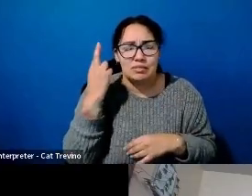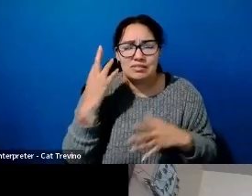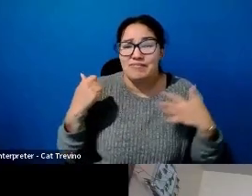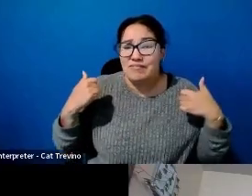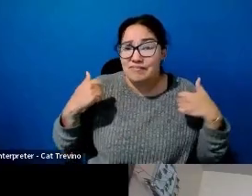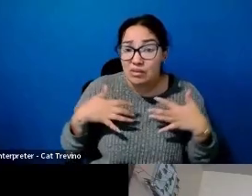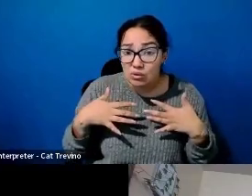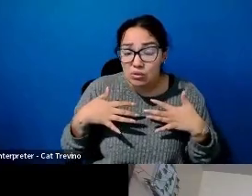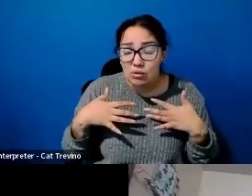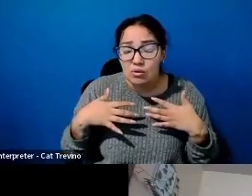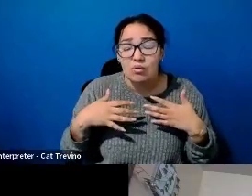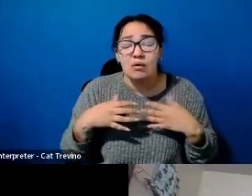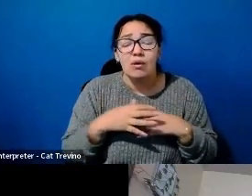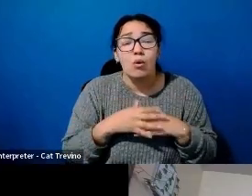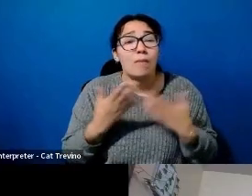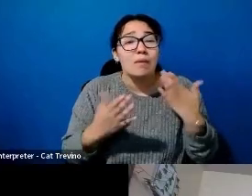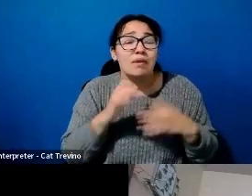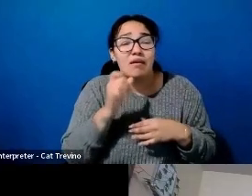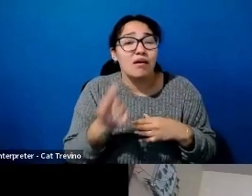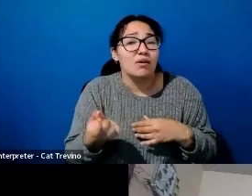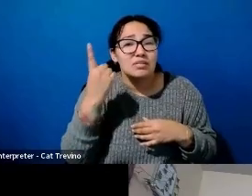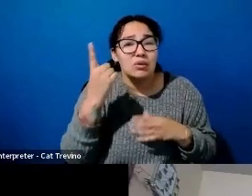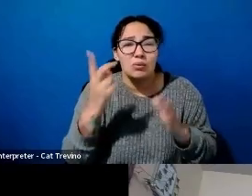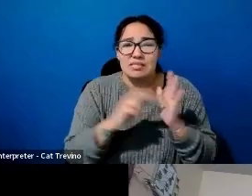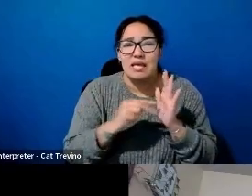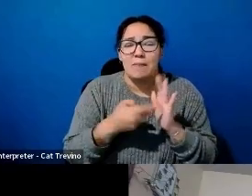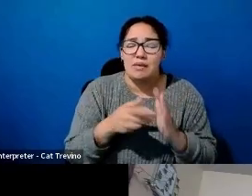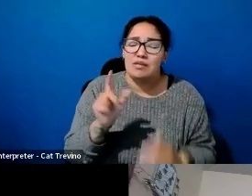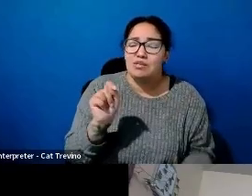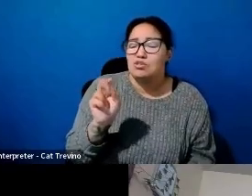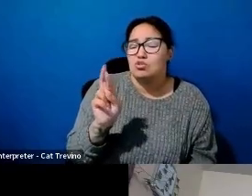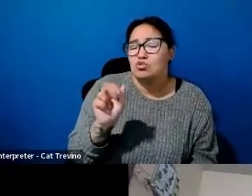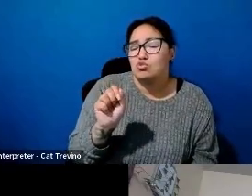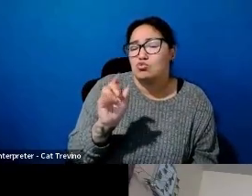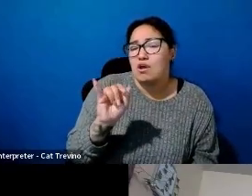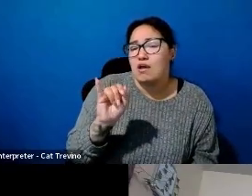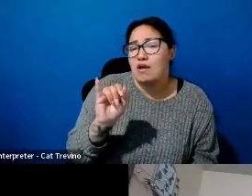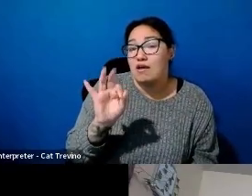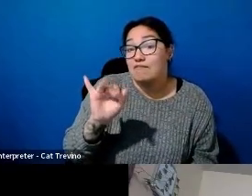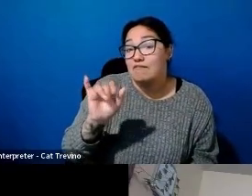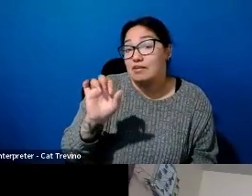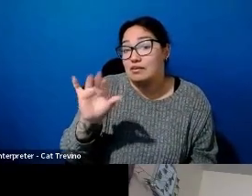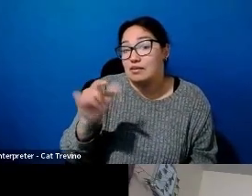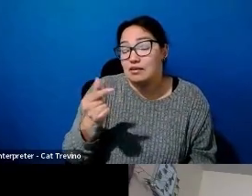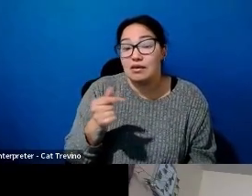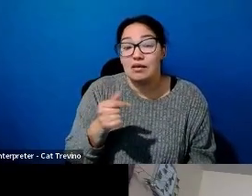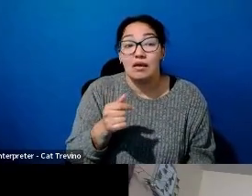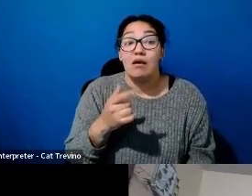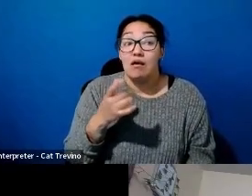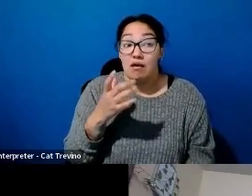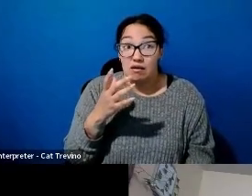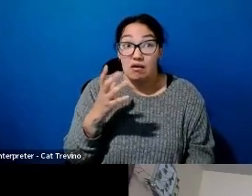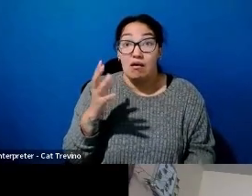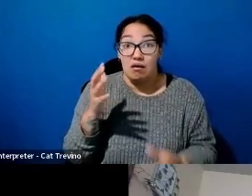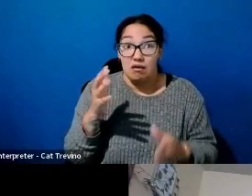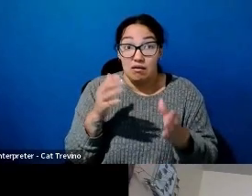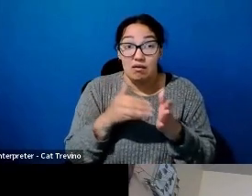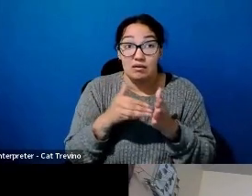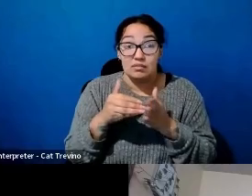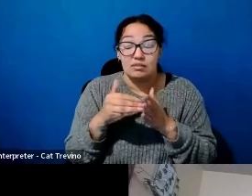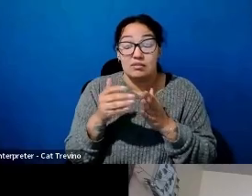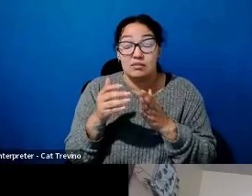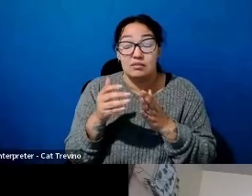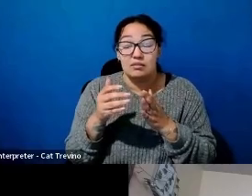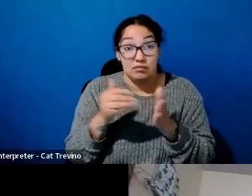and also they may not understand what trafficking is. I say quite frequently that